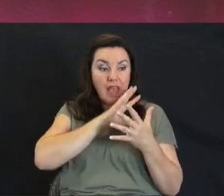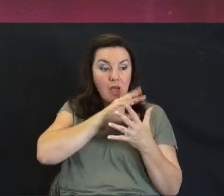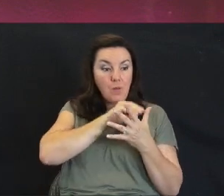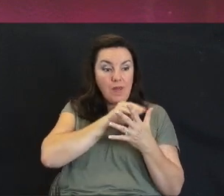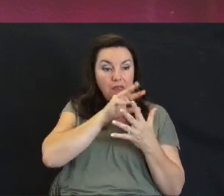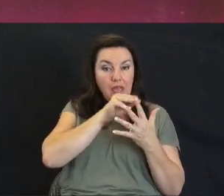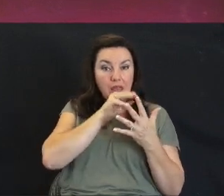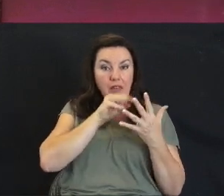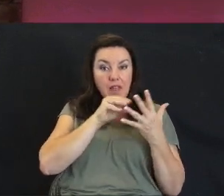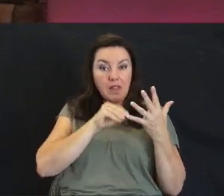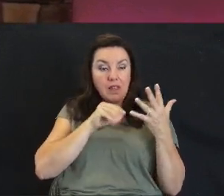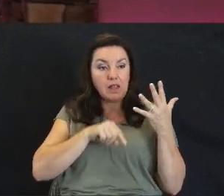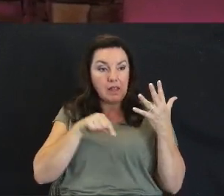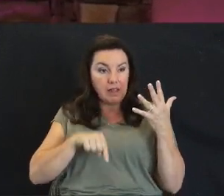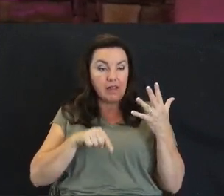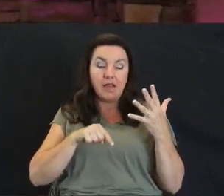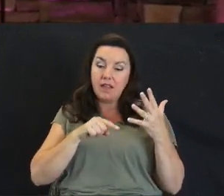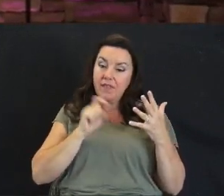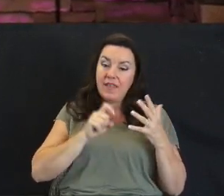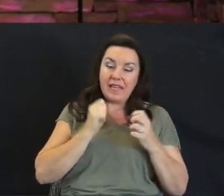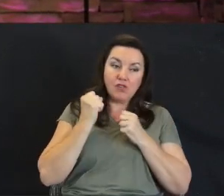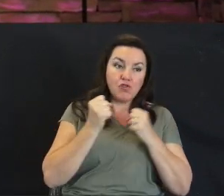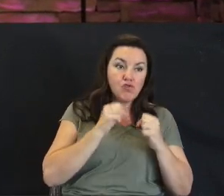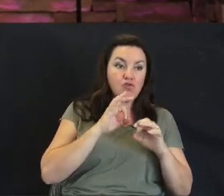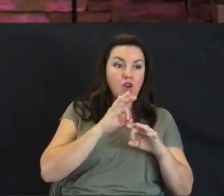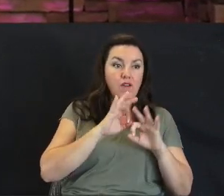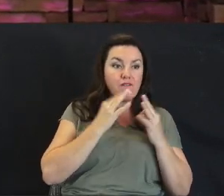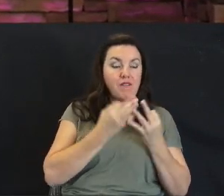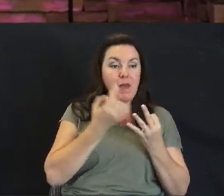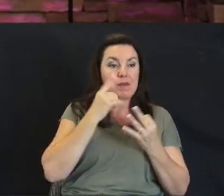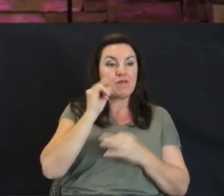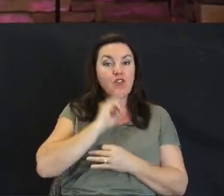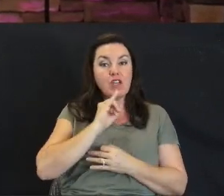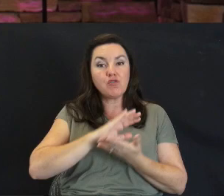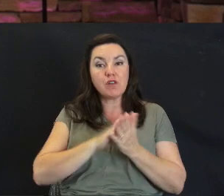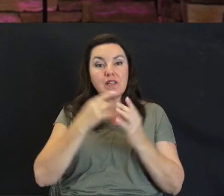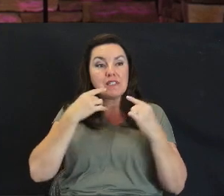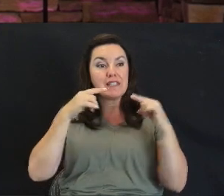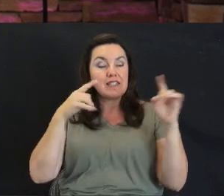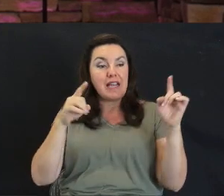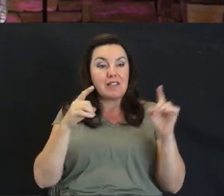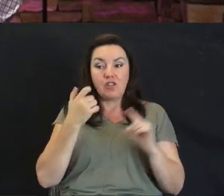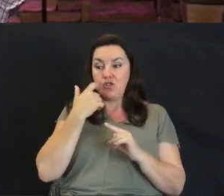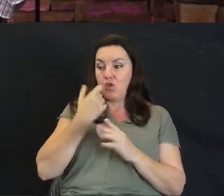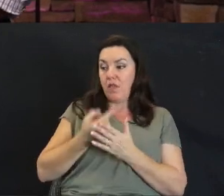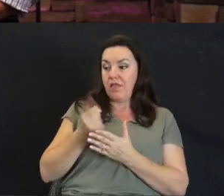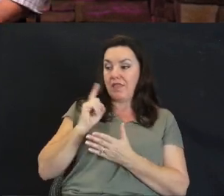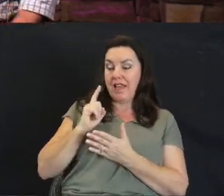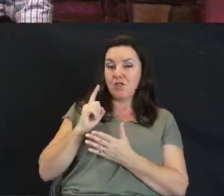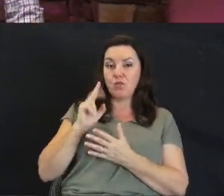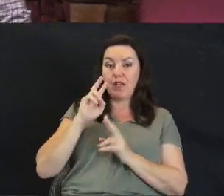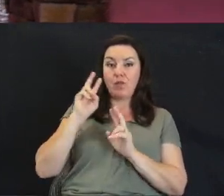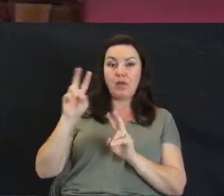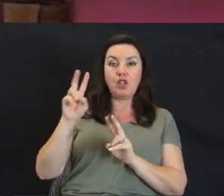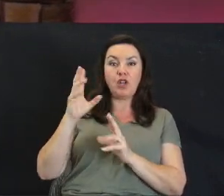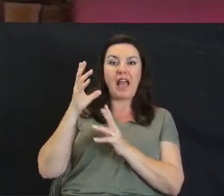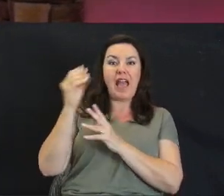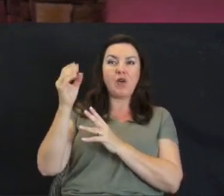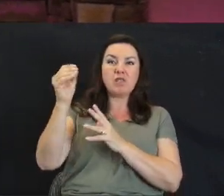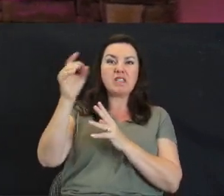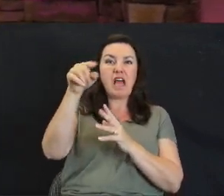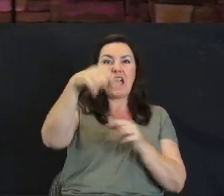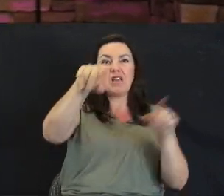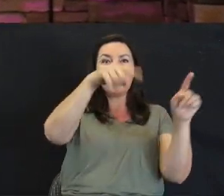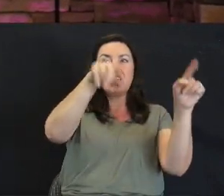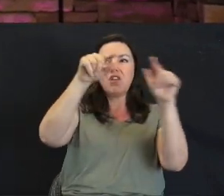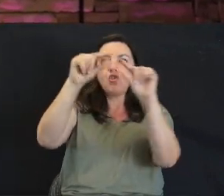families And that was going to be The foundation For Israel's success So as I said last week We looked at these outside forces That are seeking To destroy the